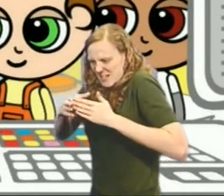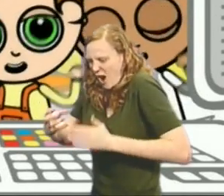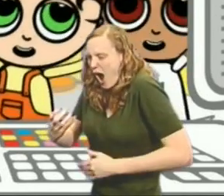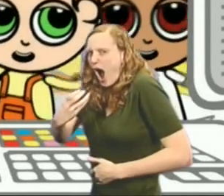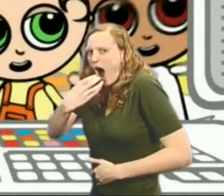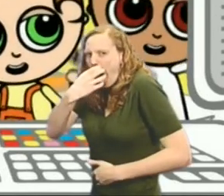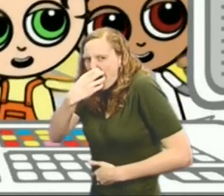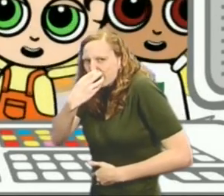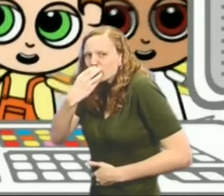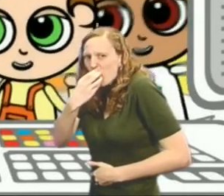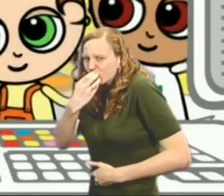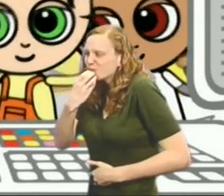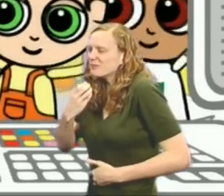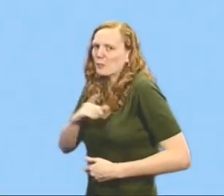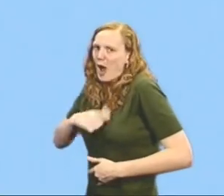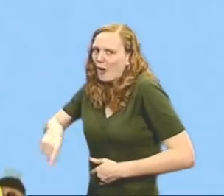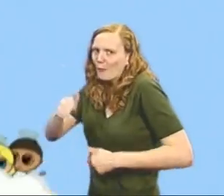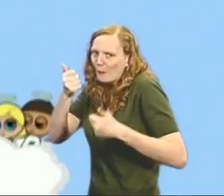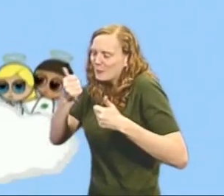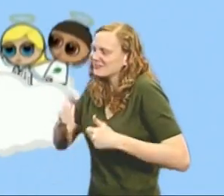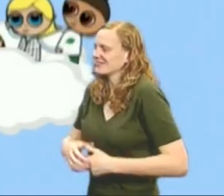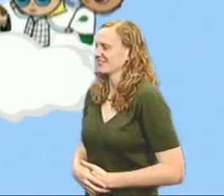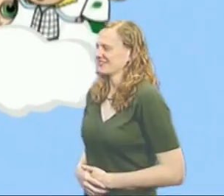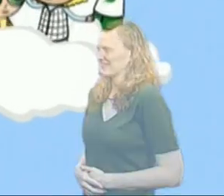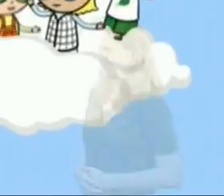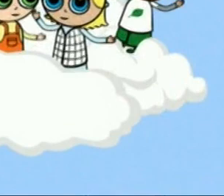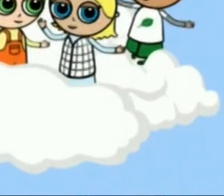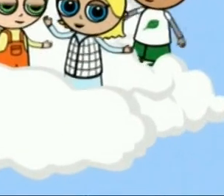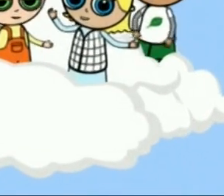angels. Yay!